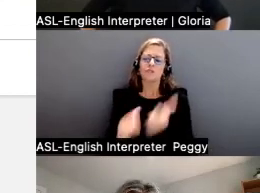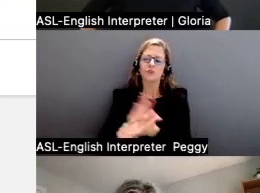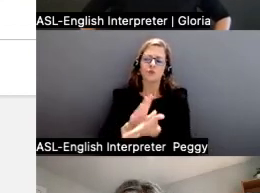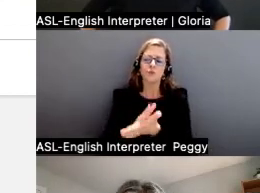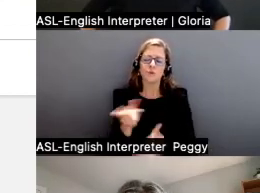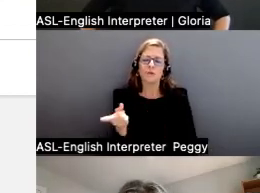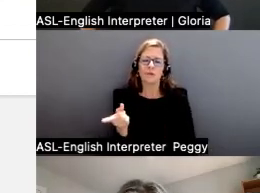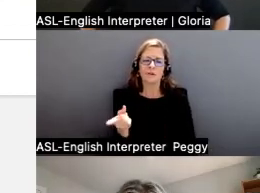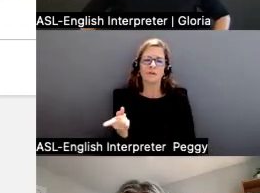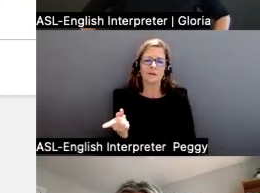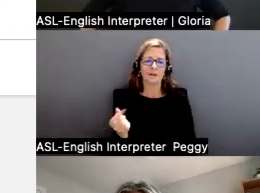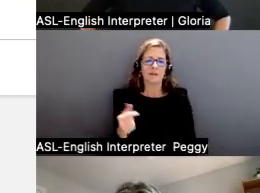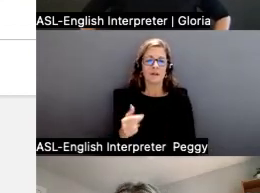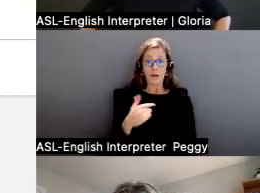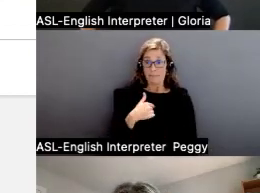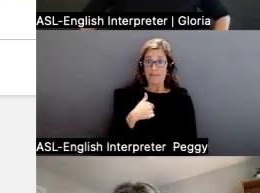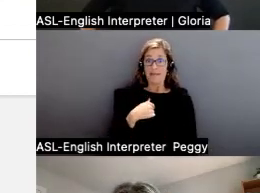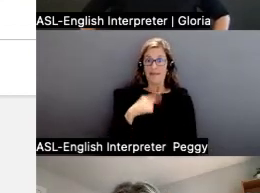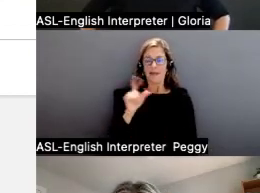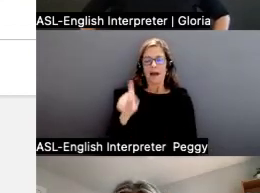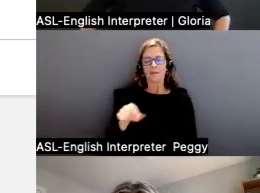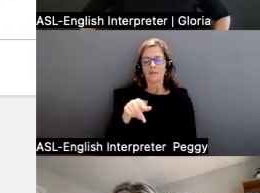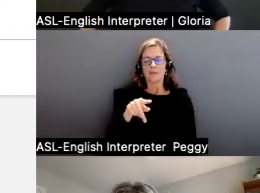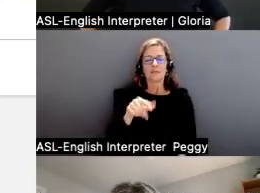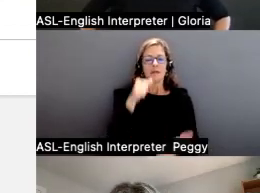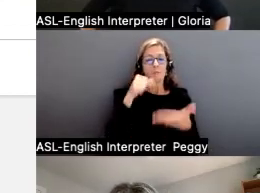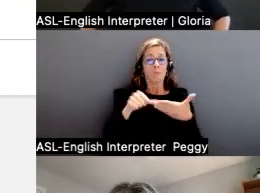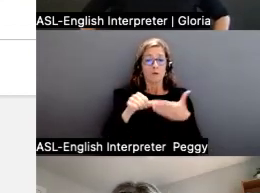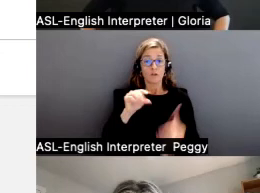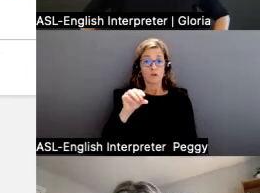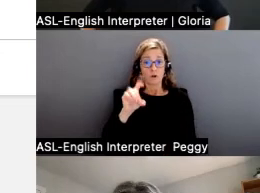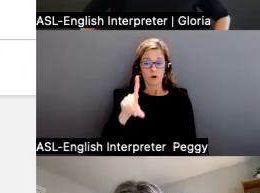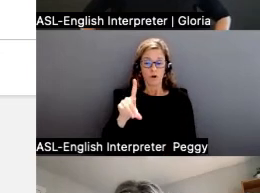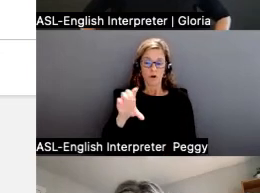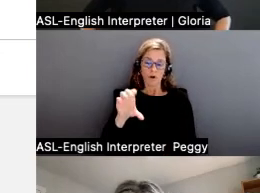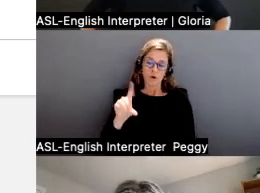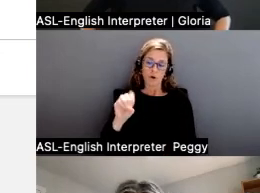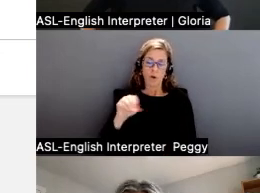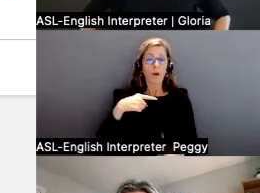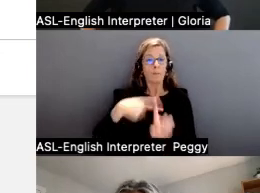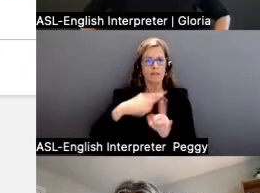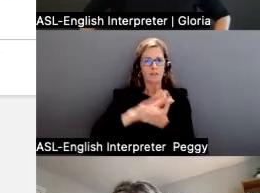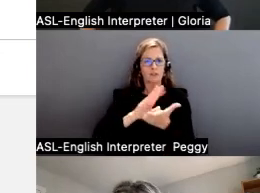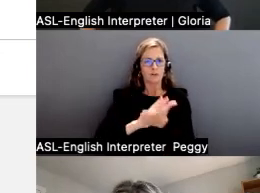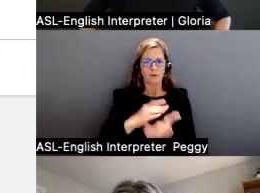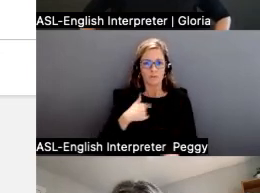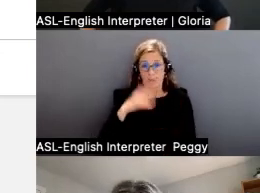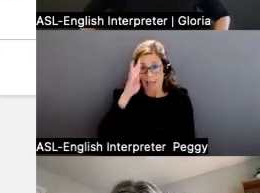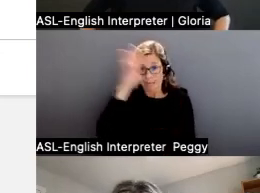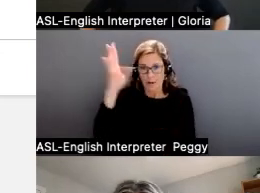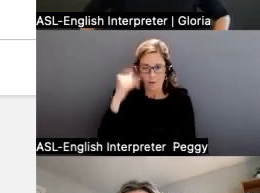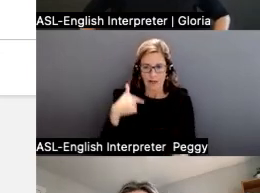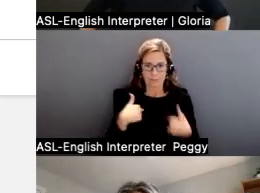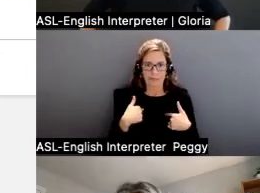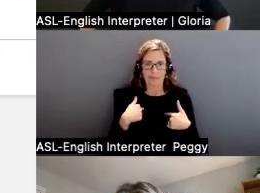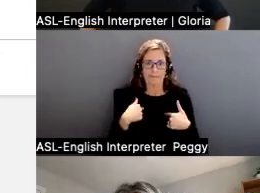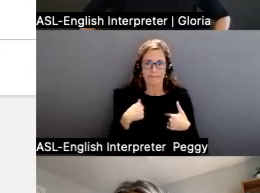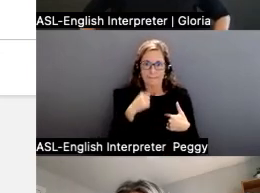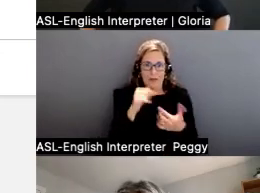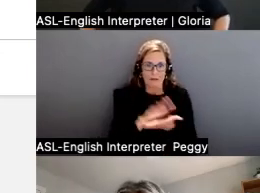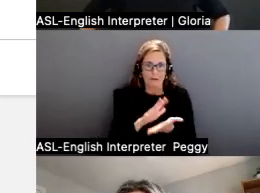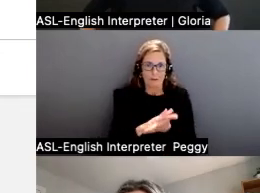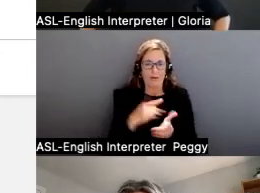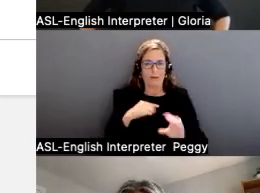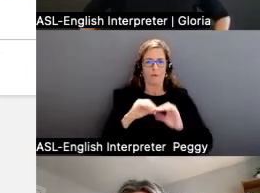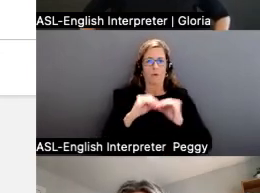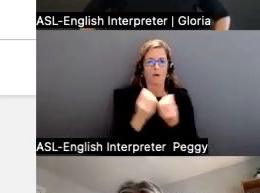I had to put a postal code and the name of the school, which I don't belong to because we are an organization, and I couldn't get through that page. That's the page where they